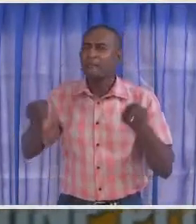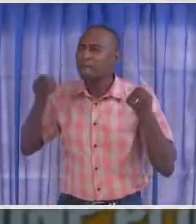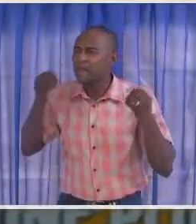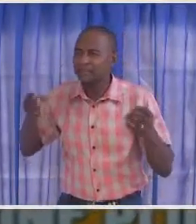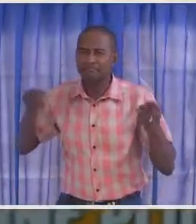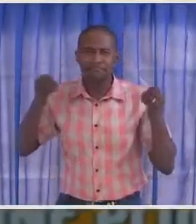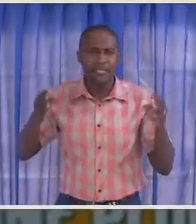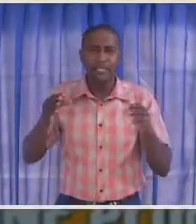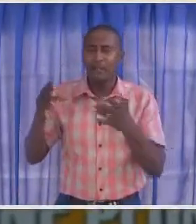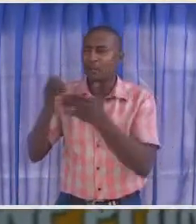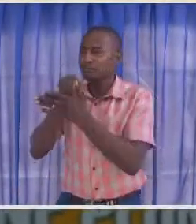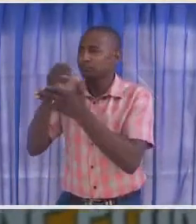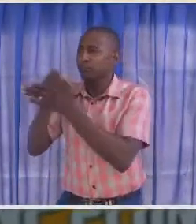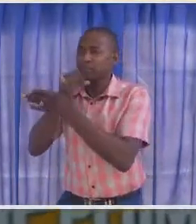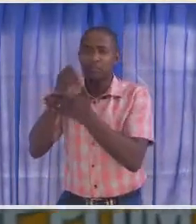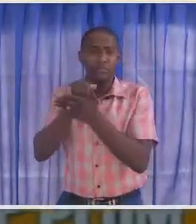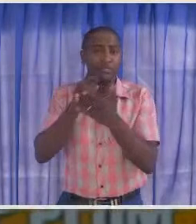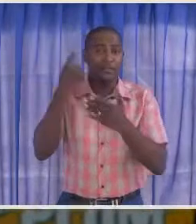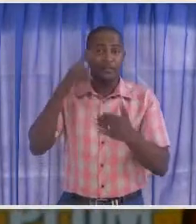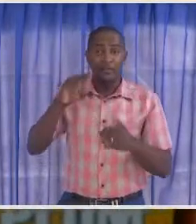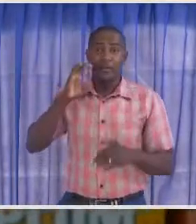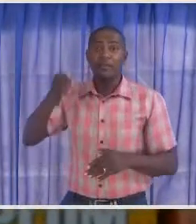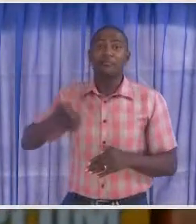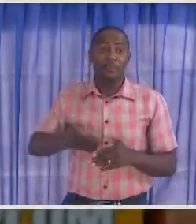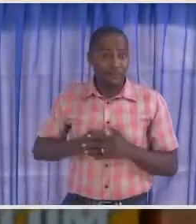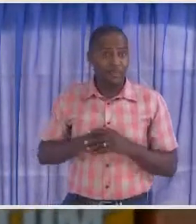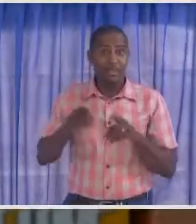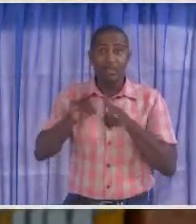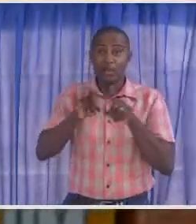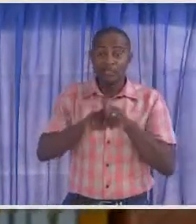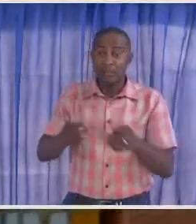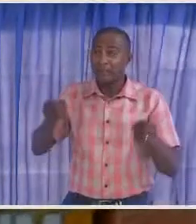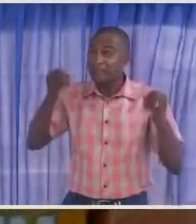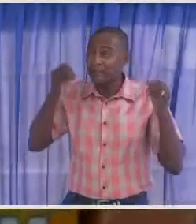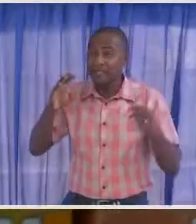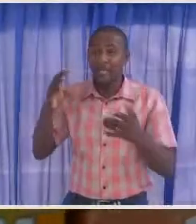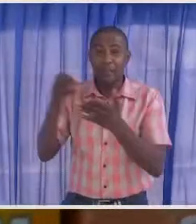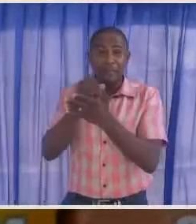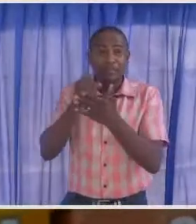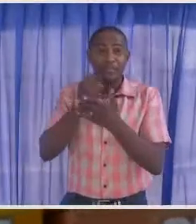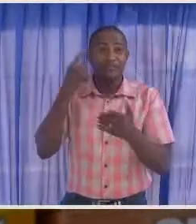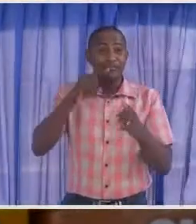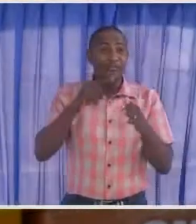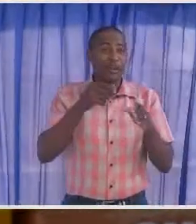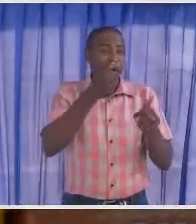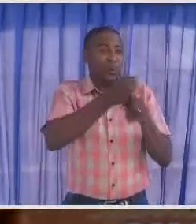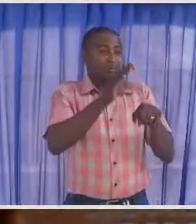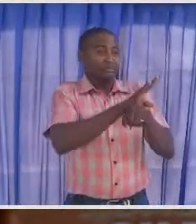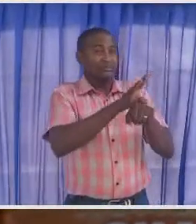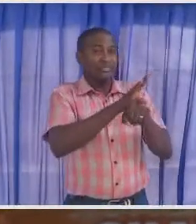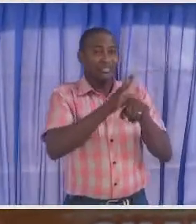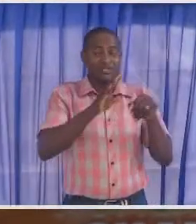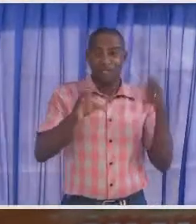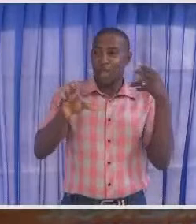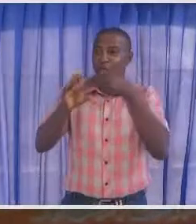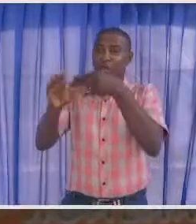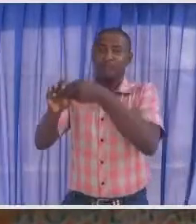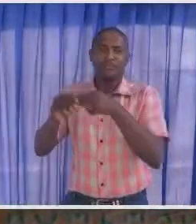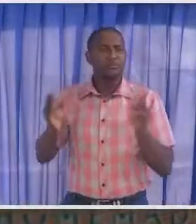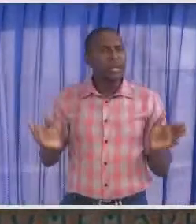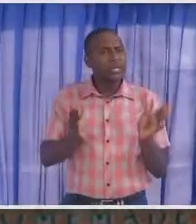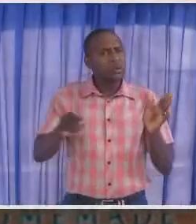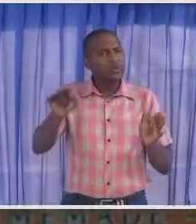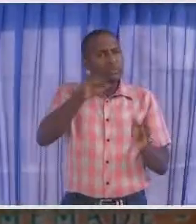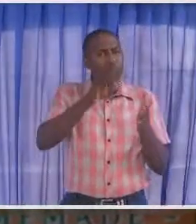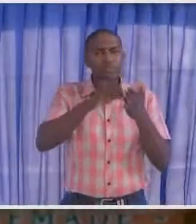many, many opportunities in terms of employment, and there are many opportunities for entrepreneurial type ventures. So I would encourage students